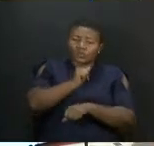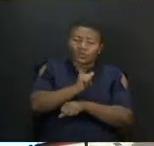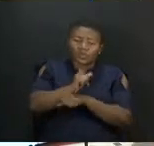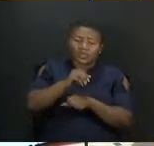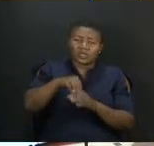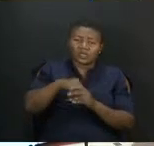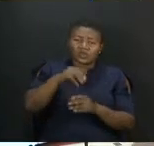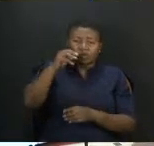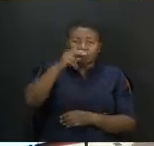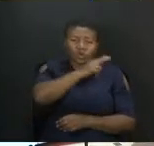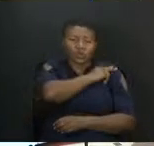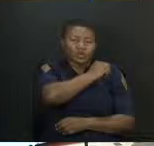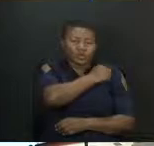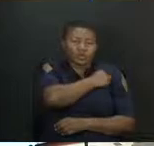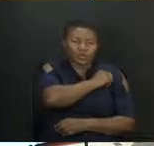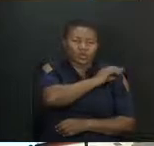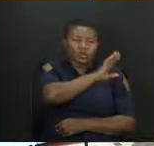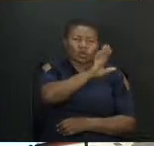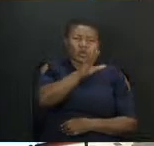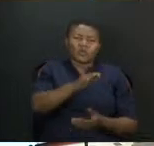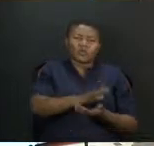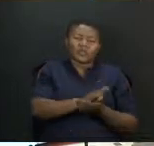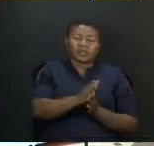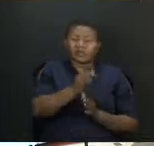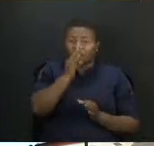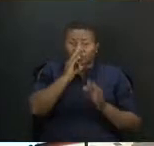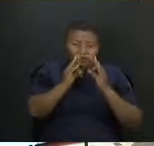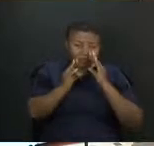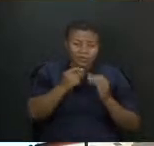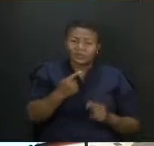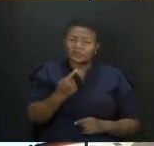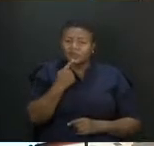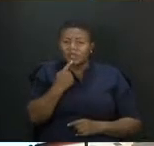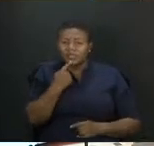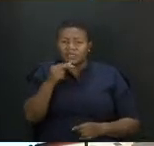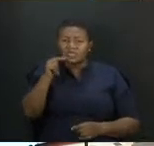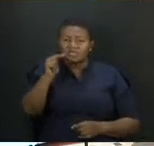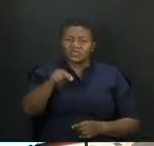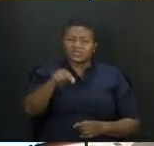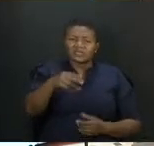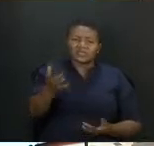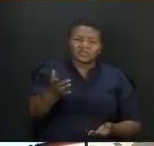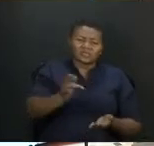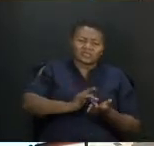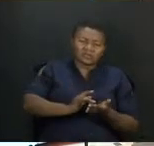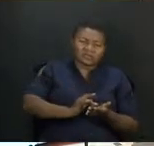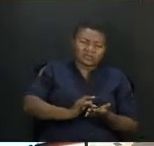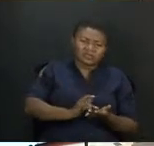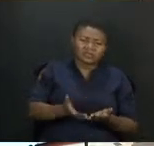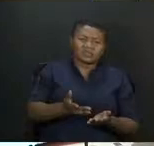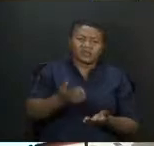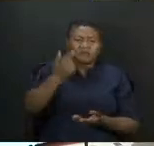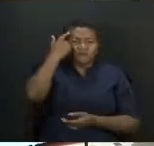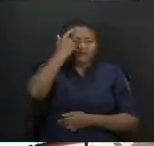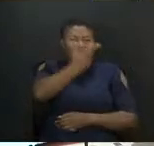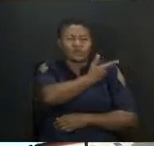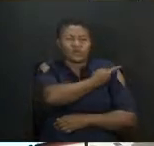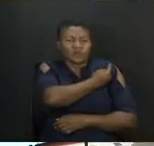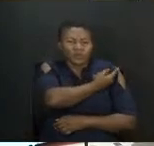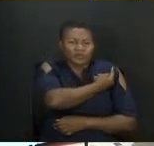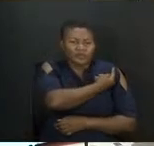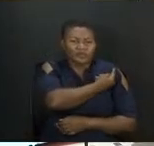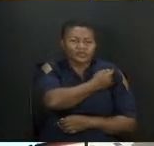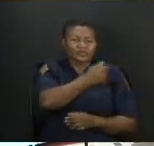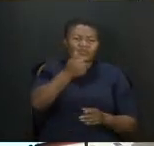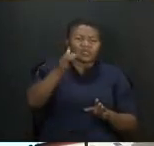distress. They need medication. They need vaccination. They are exposed. In fact,